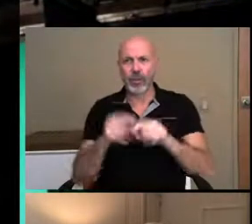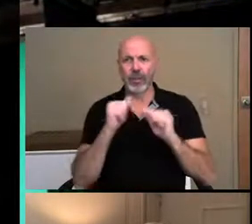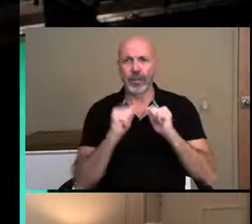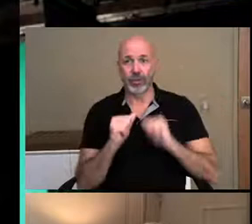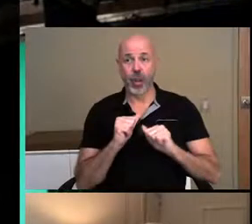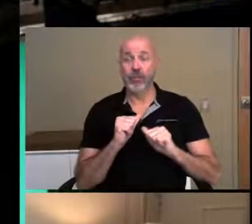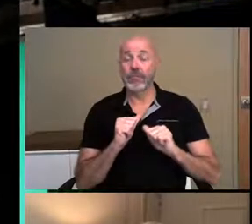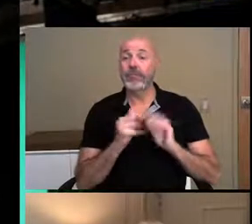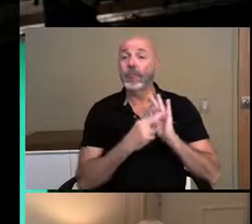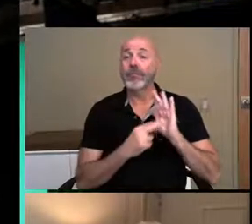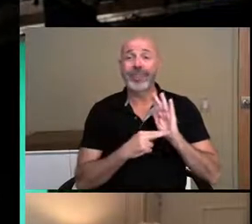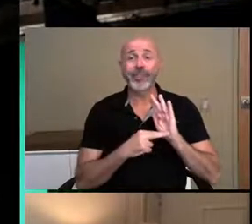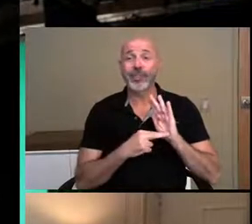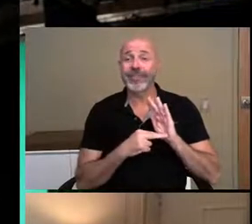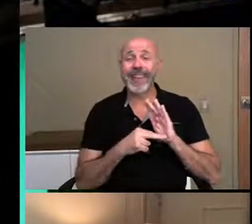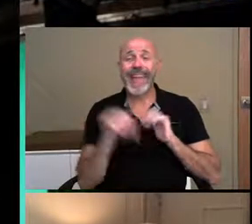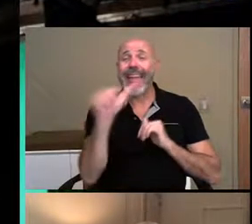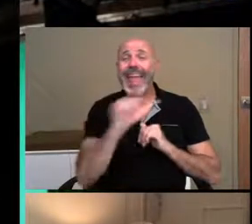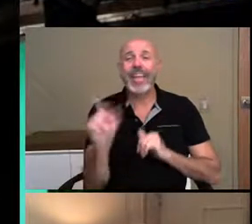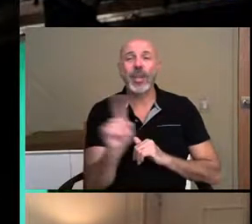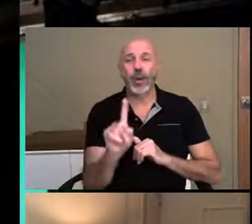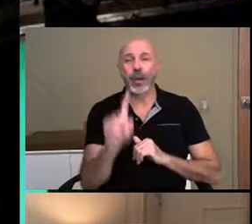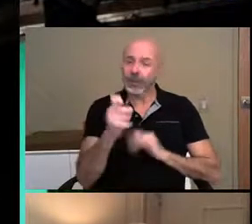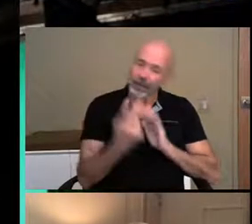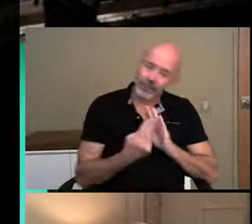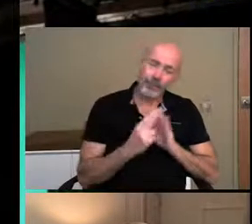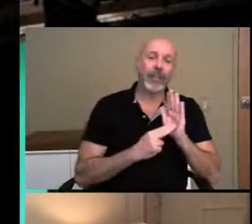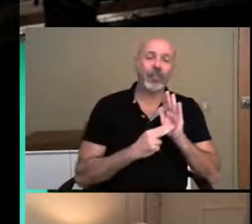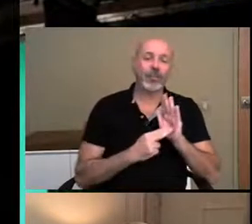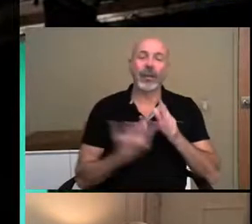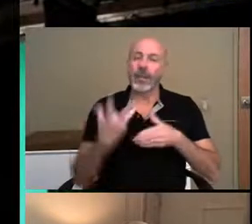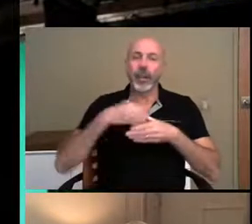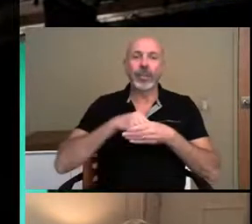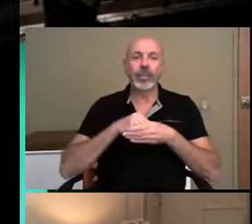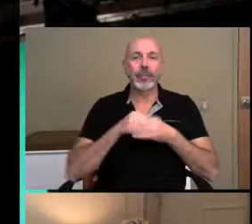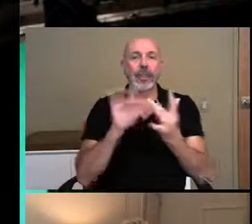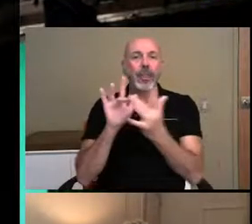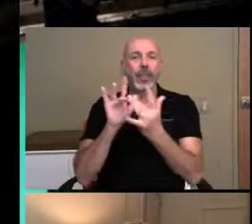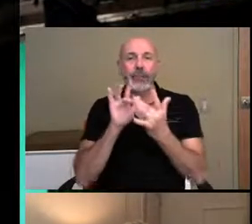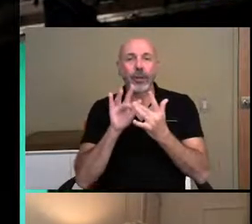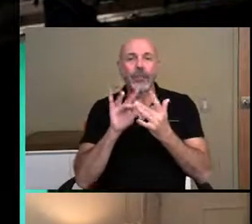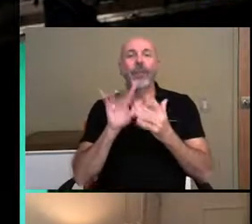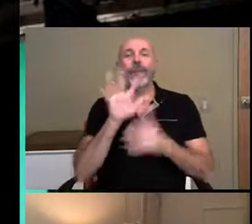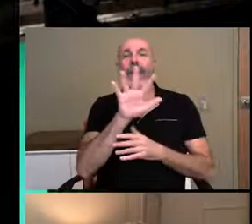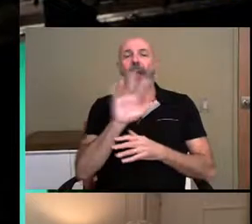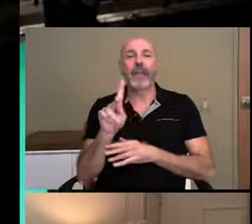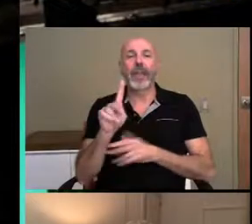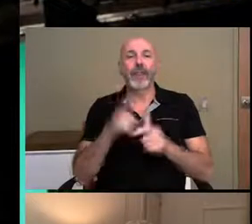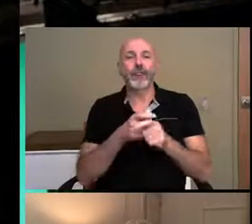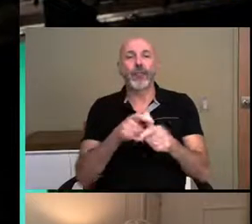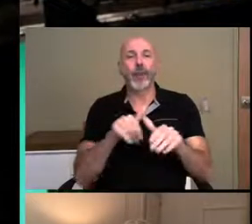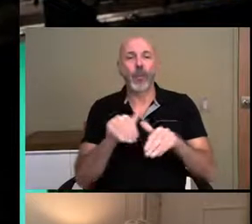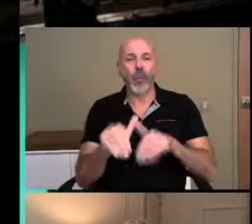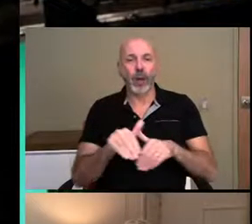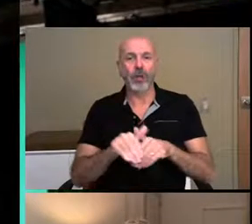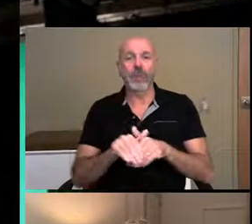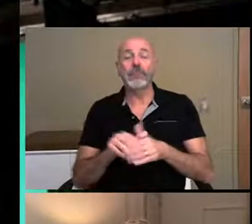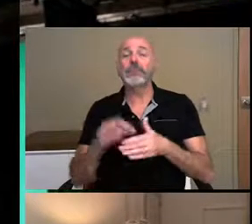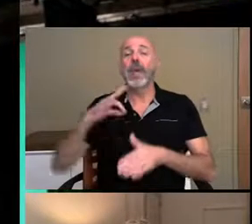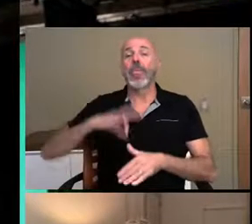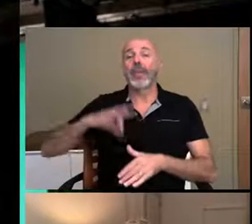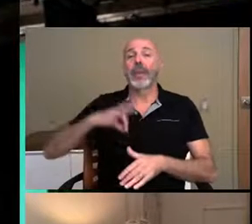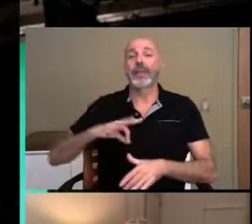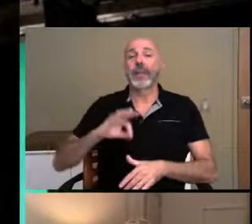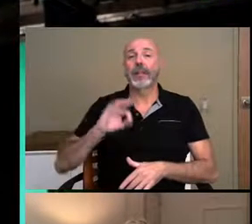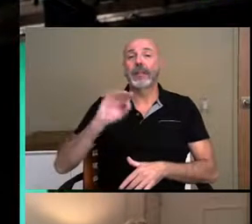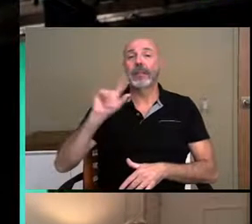from anywhere in the world and participate in the virtual 5K run and walk that benefits the LGBTQ Community Center